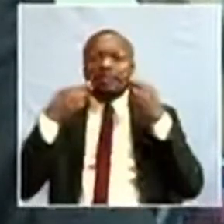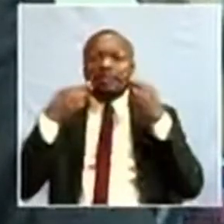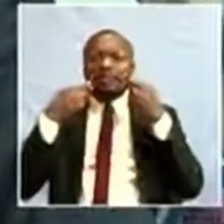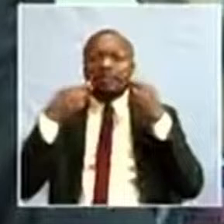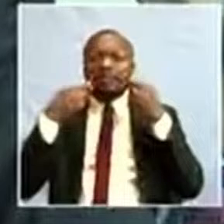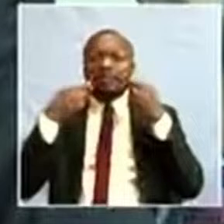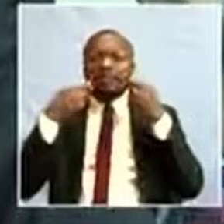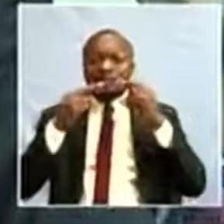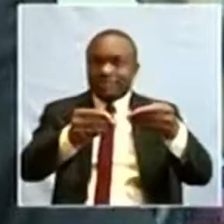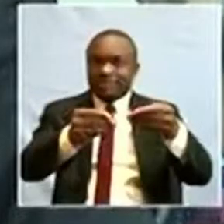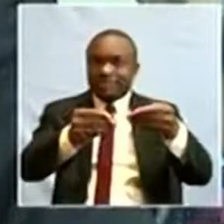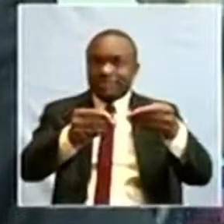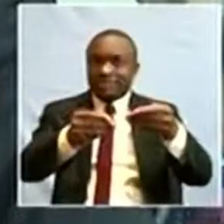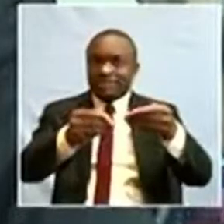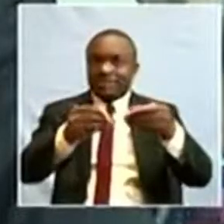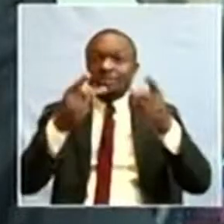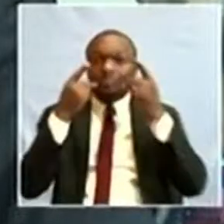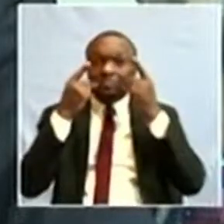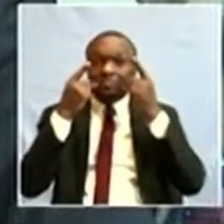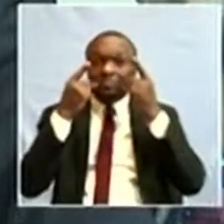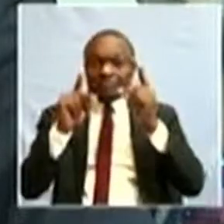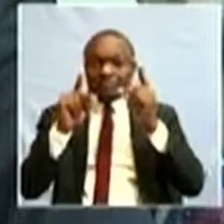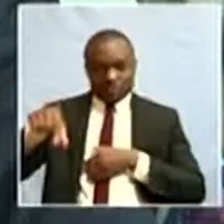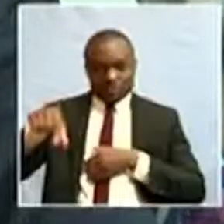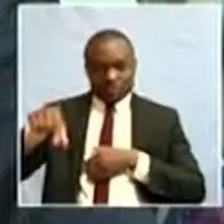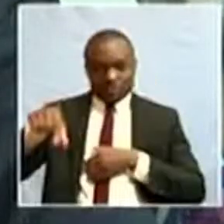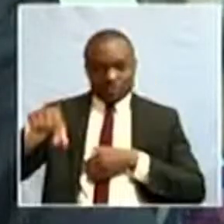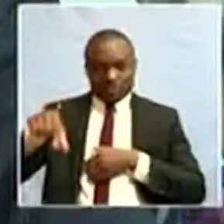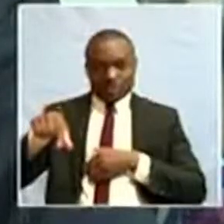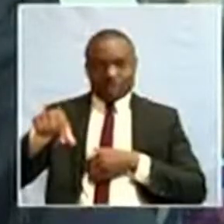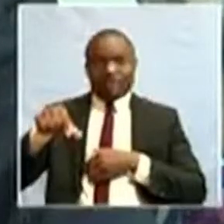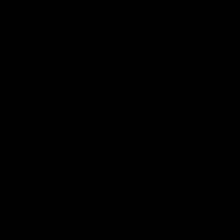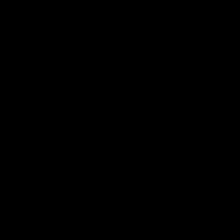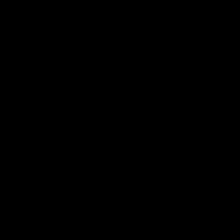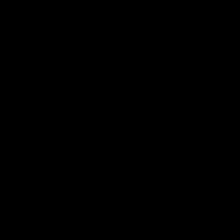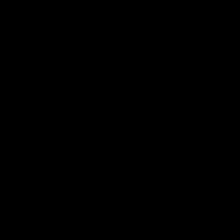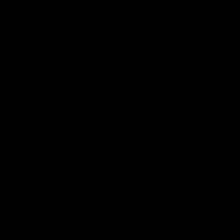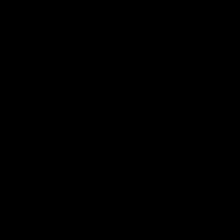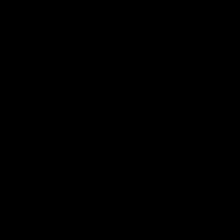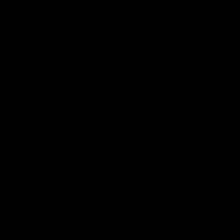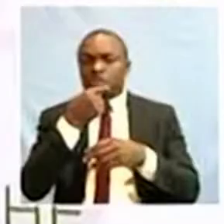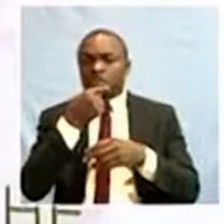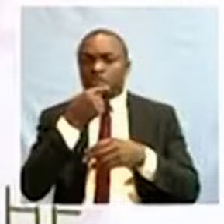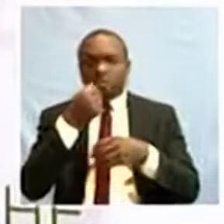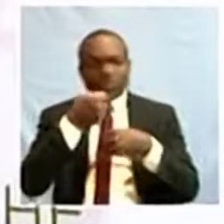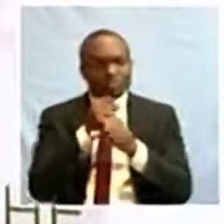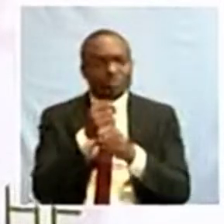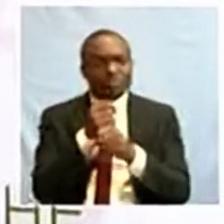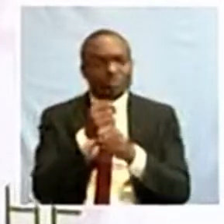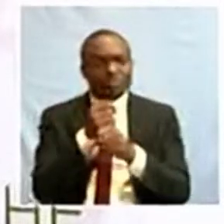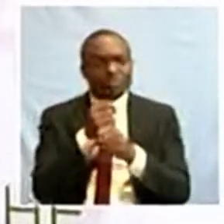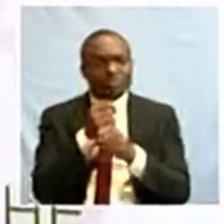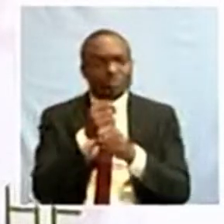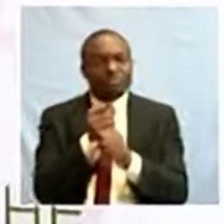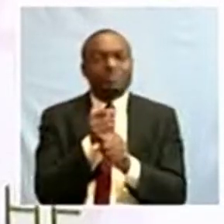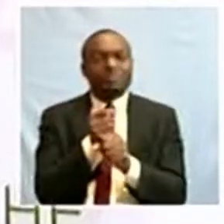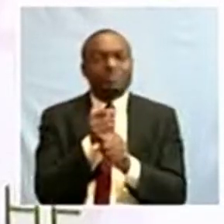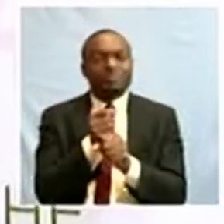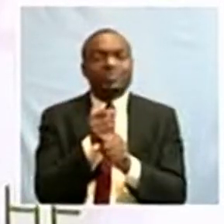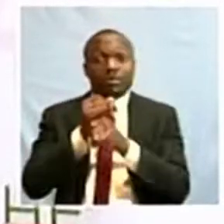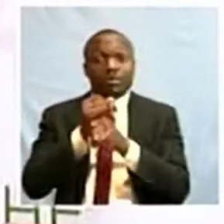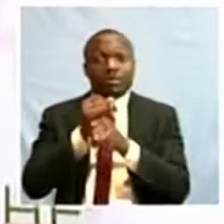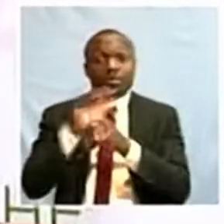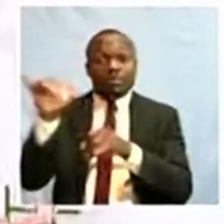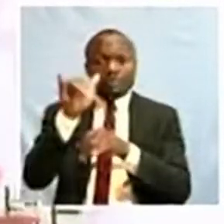give is of a certain quality. So that is where the global standards, based